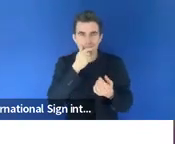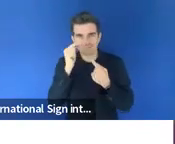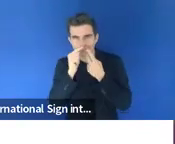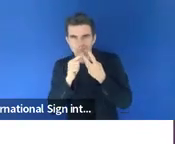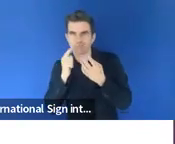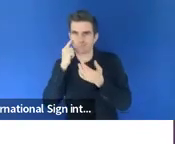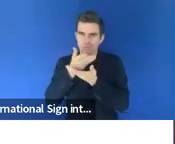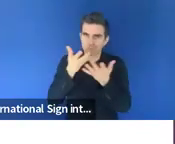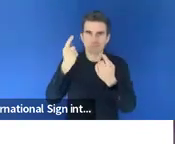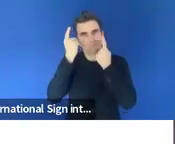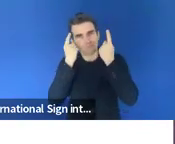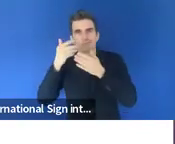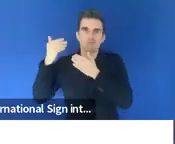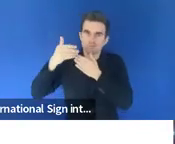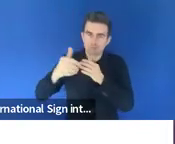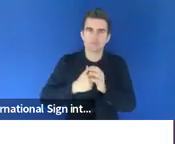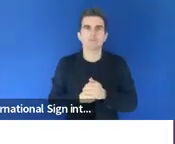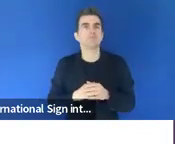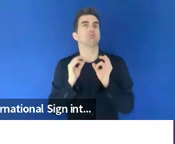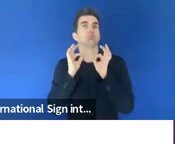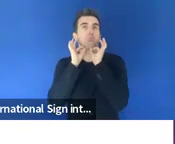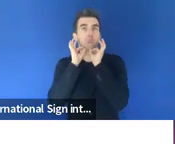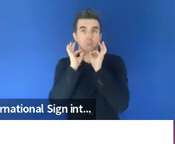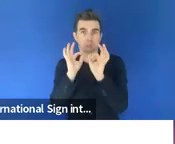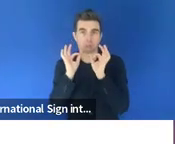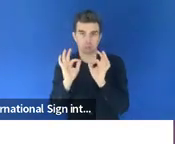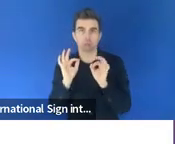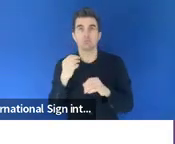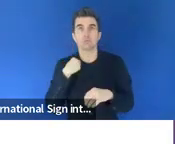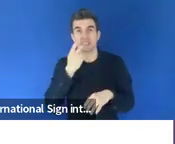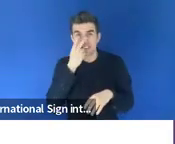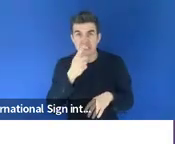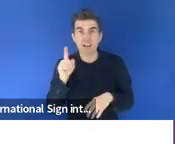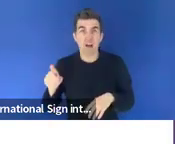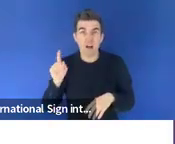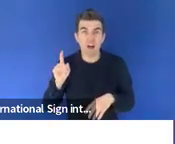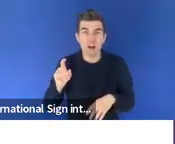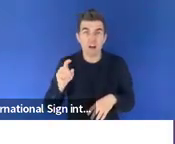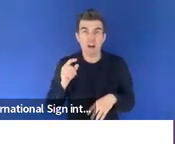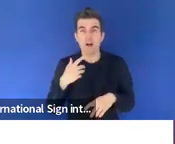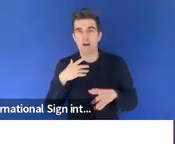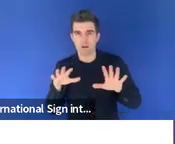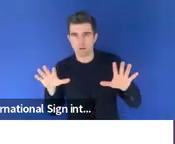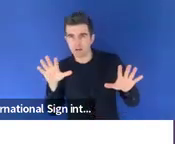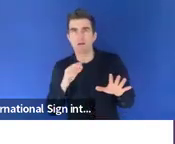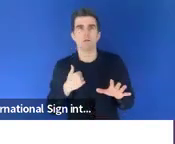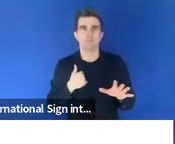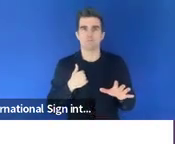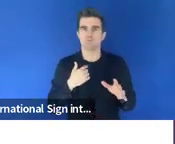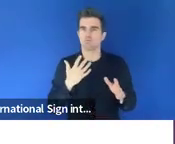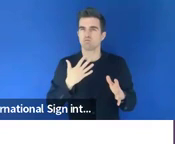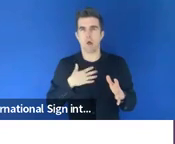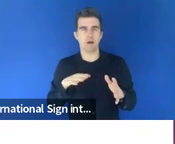Awesome, awesome. So while you're filling that out, I will begin to wrap up here. One of the things I just want to leave you guys